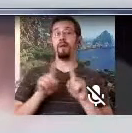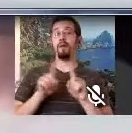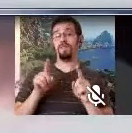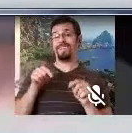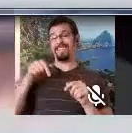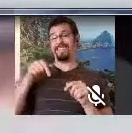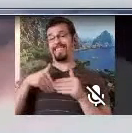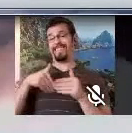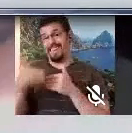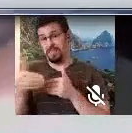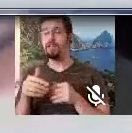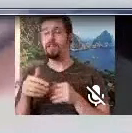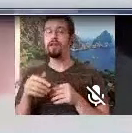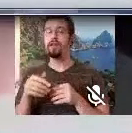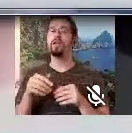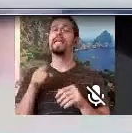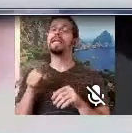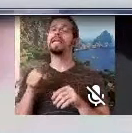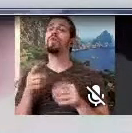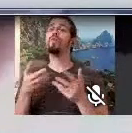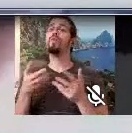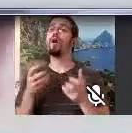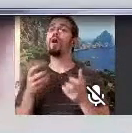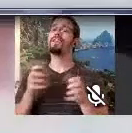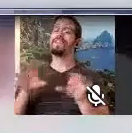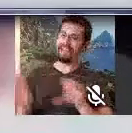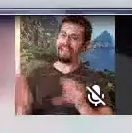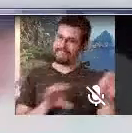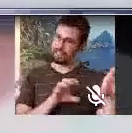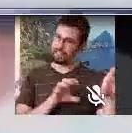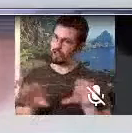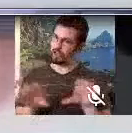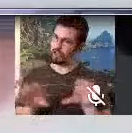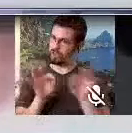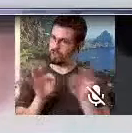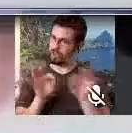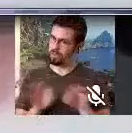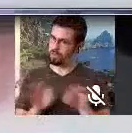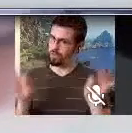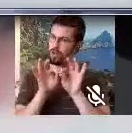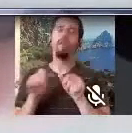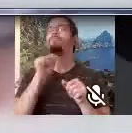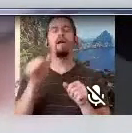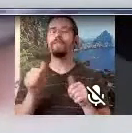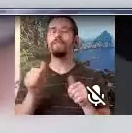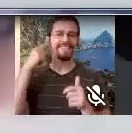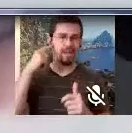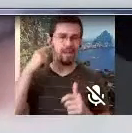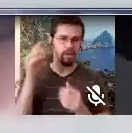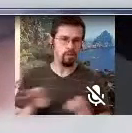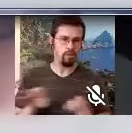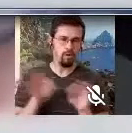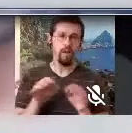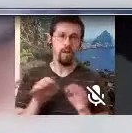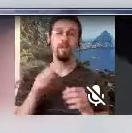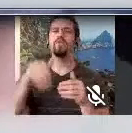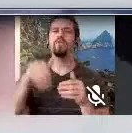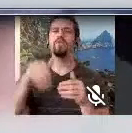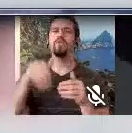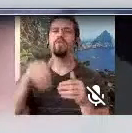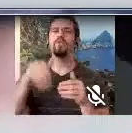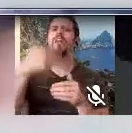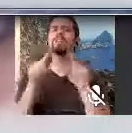instrumentalists rather than for what sound he expects to hear. And if you go to the next side, you can let people stare at that for a second.